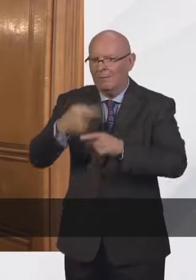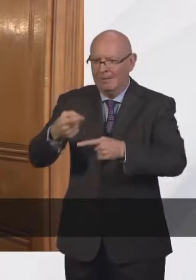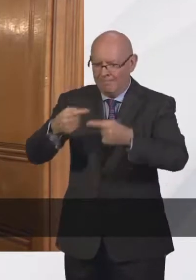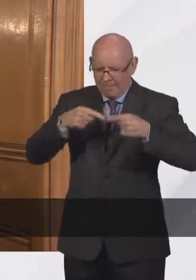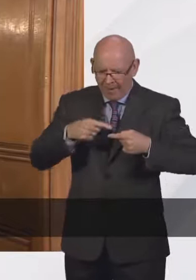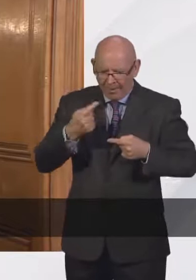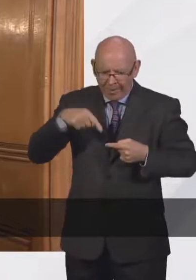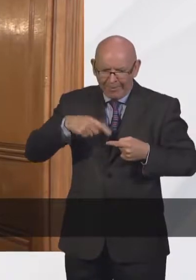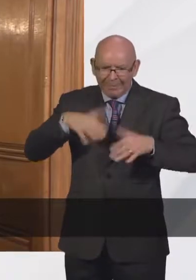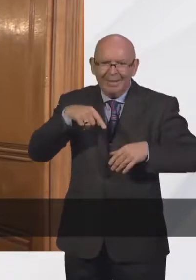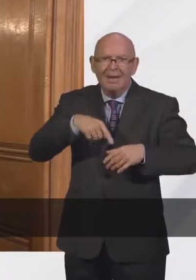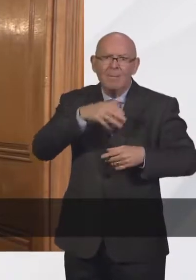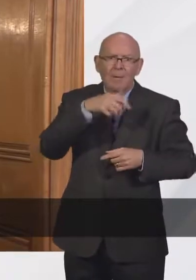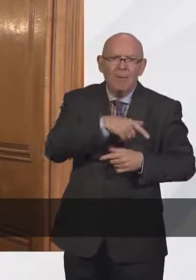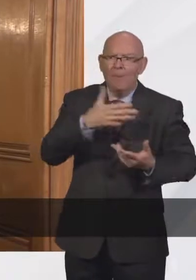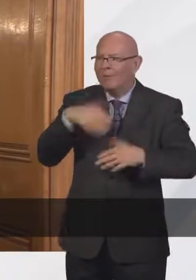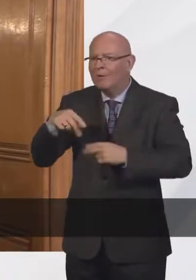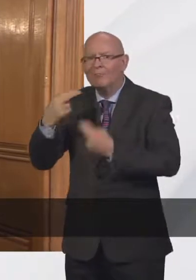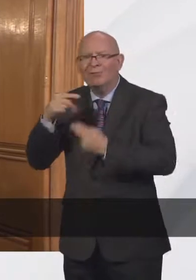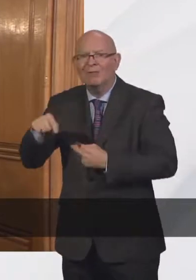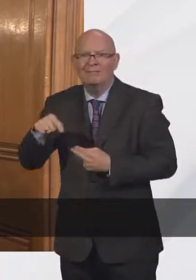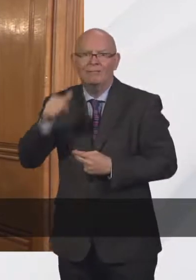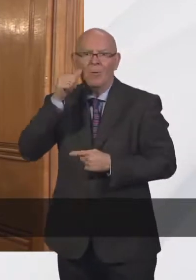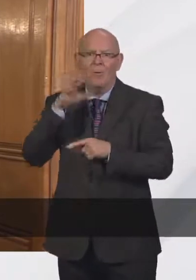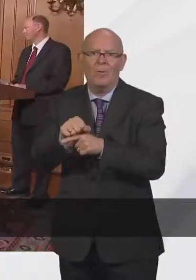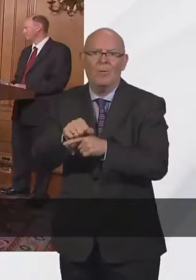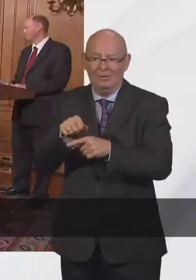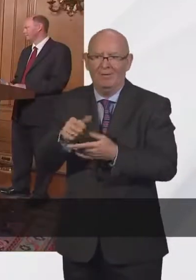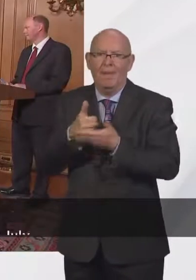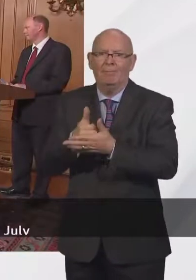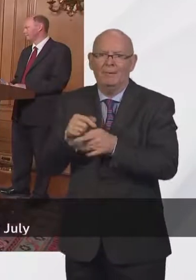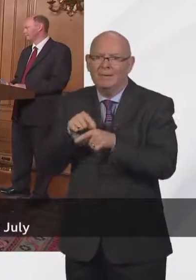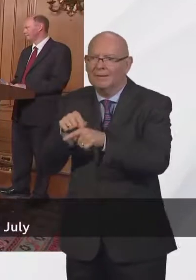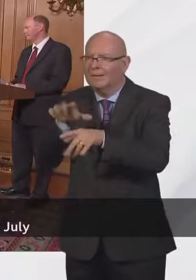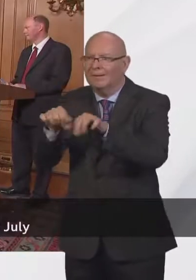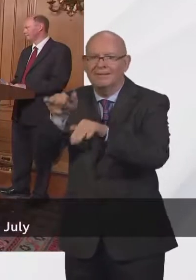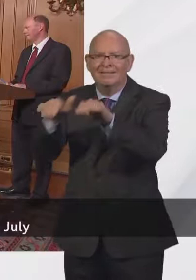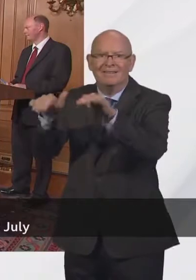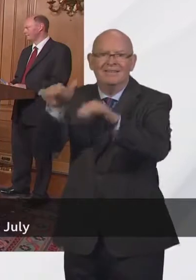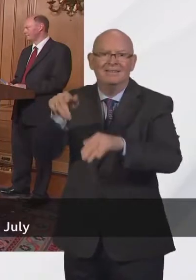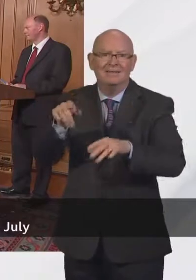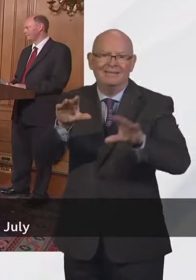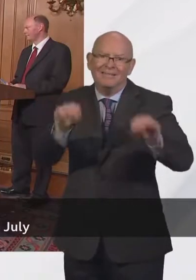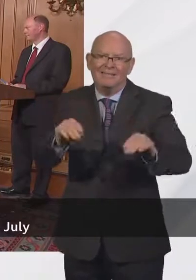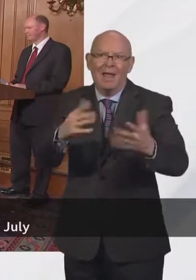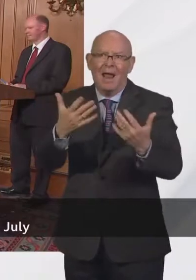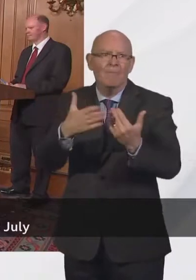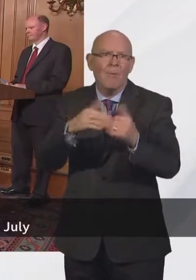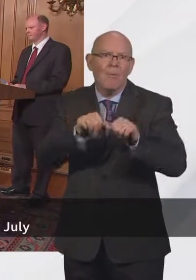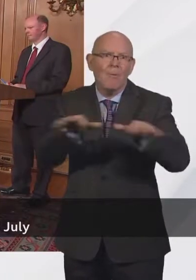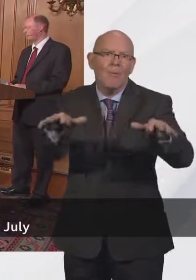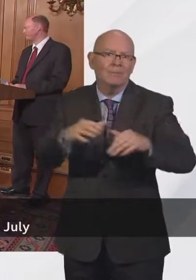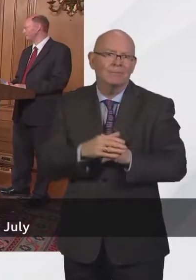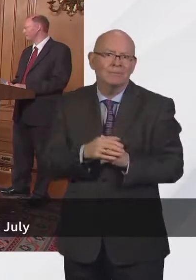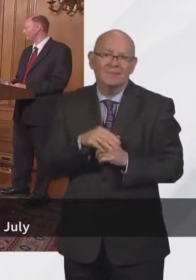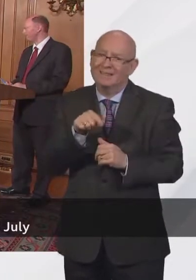but as Chris and Patrick have said, this is going to be with us for a while, and we've just got to adjust and make it work.